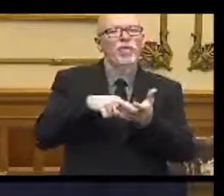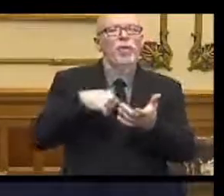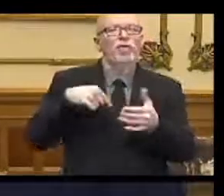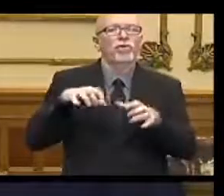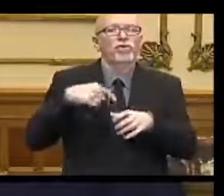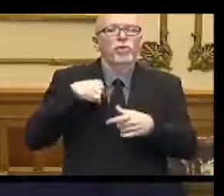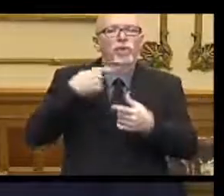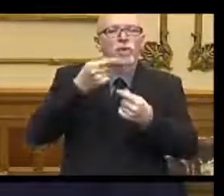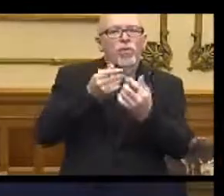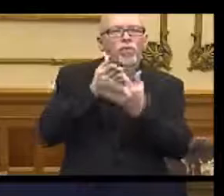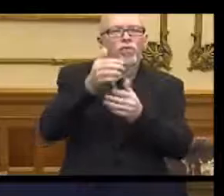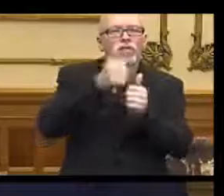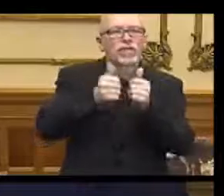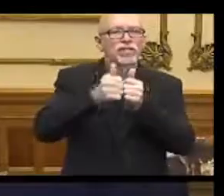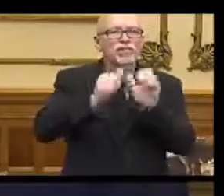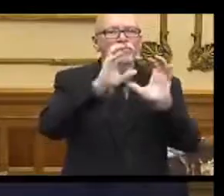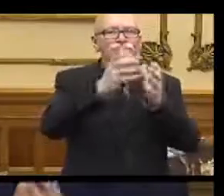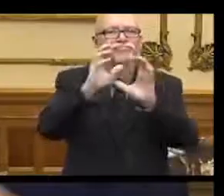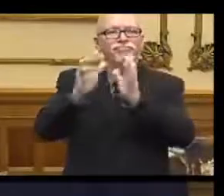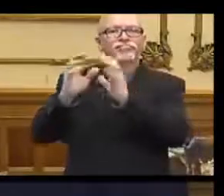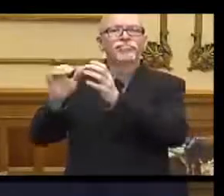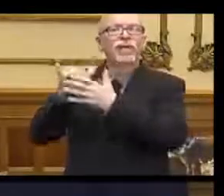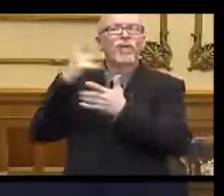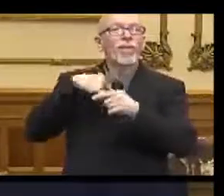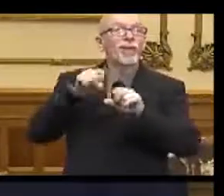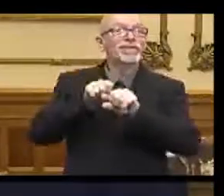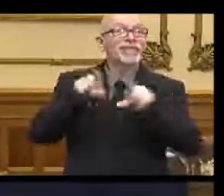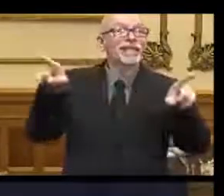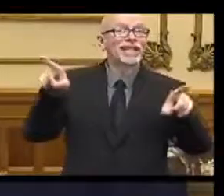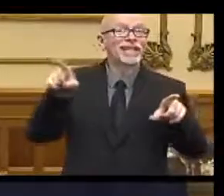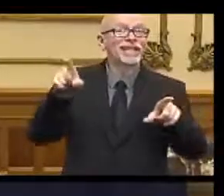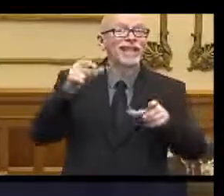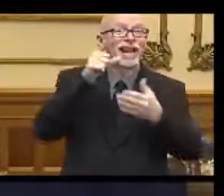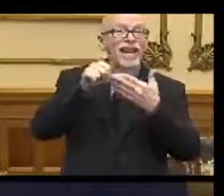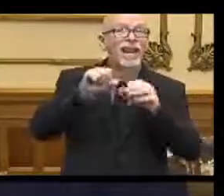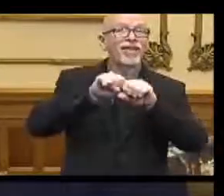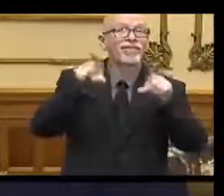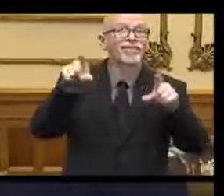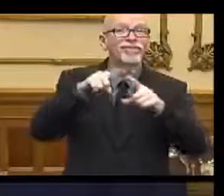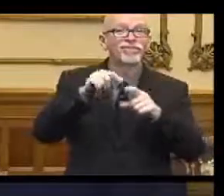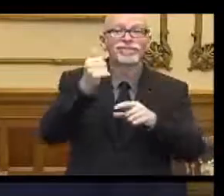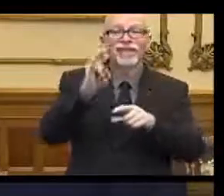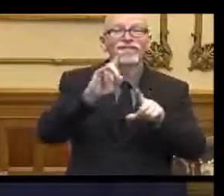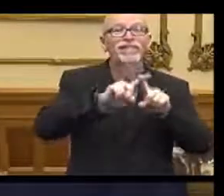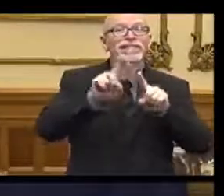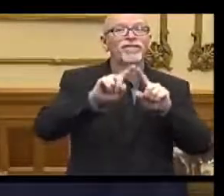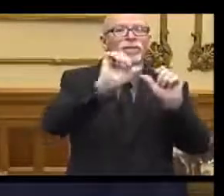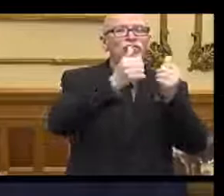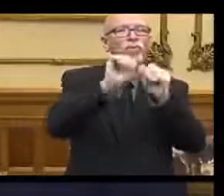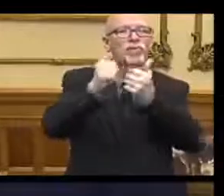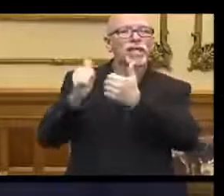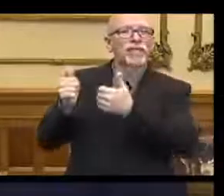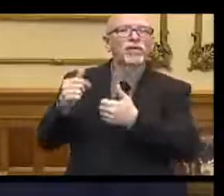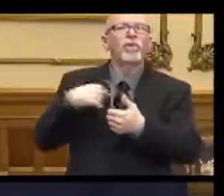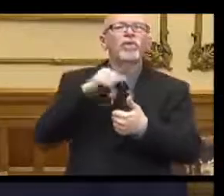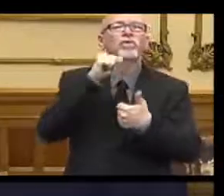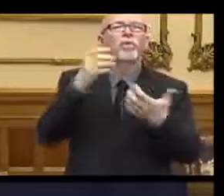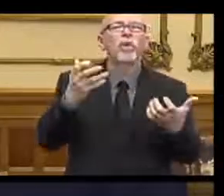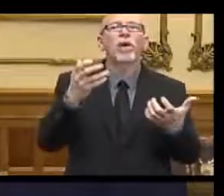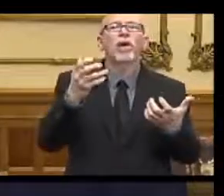doing, going through every sector. That's why we sent out about a letter to about 17 different associations, because we didn't